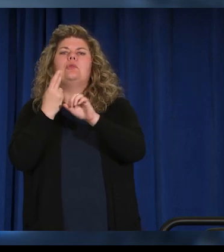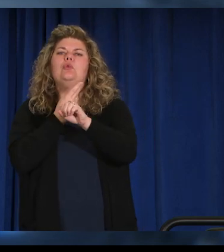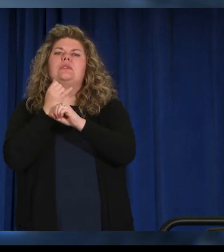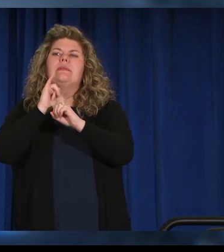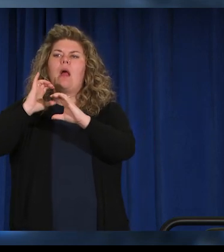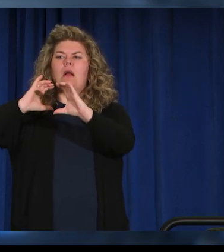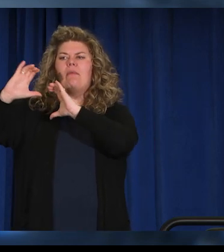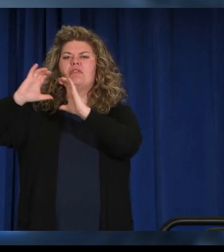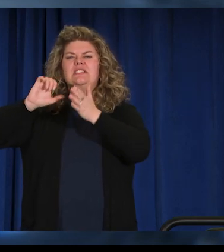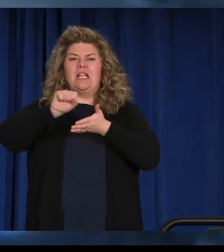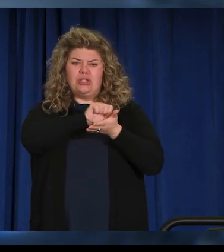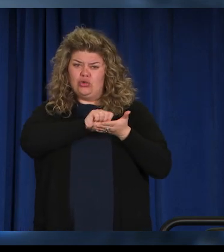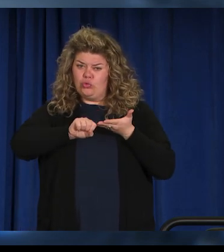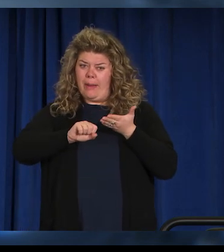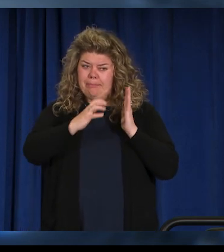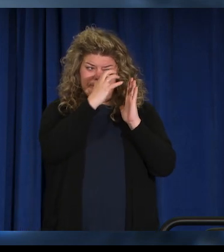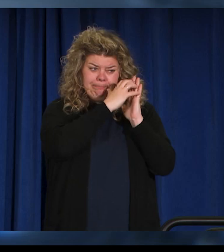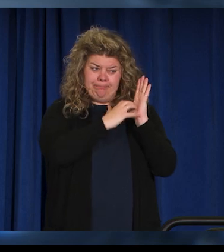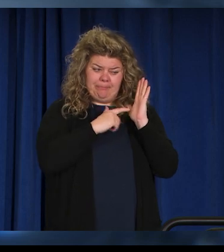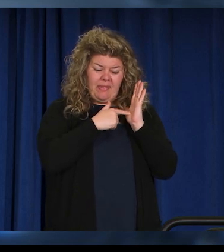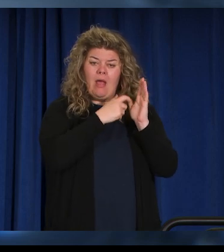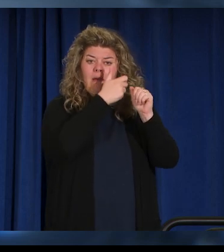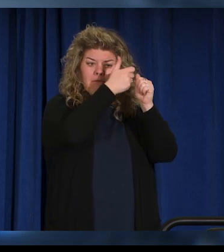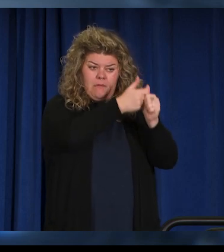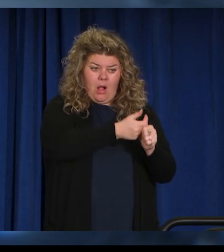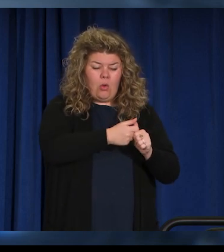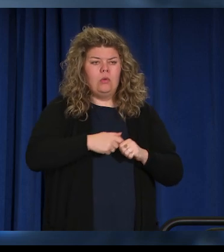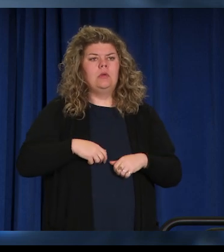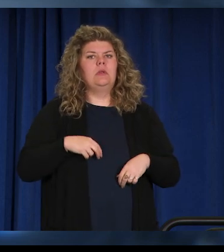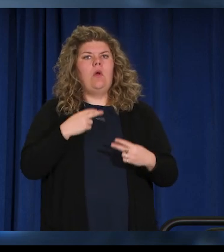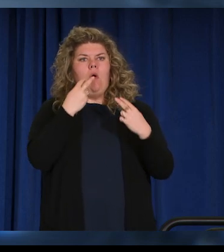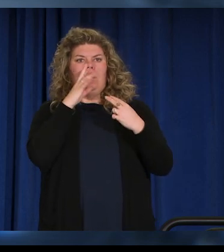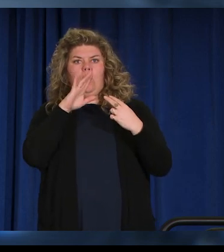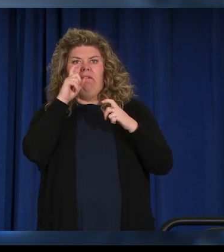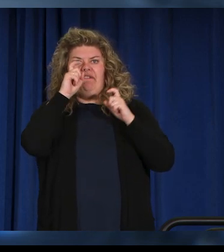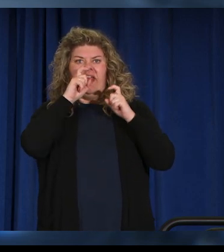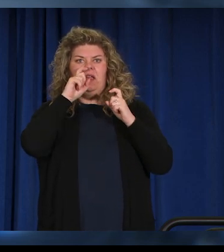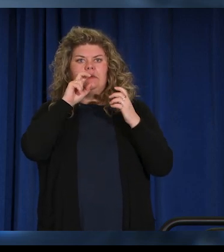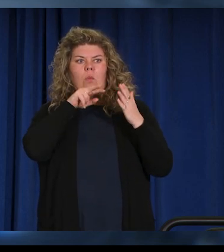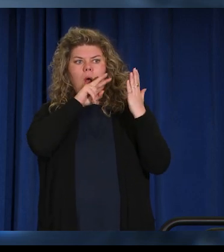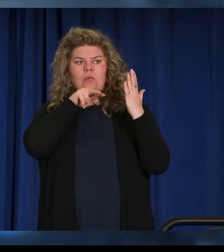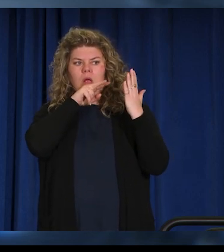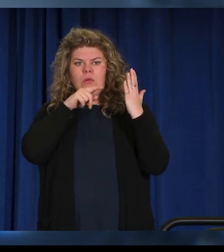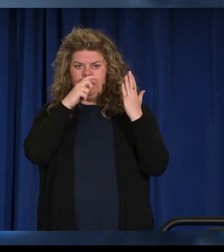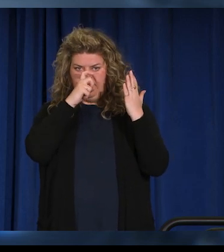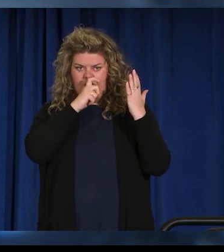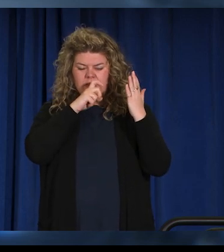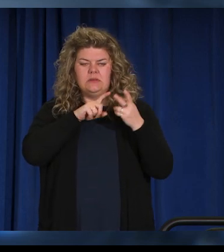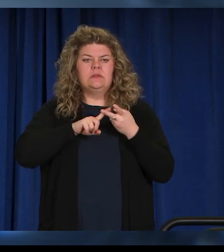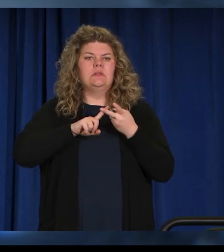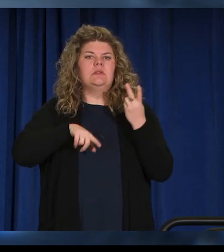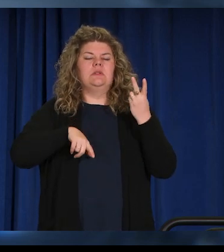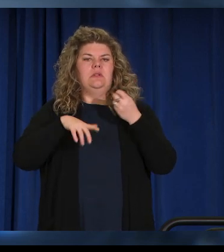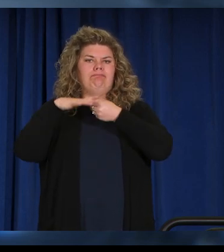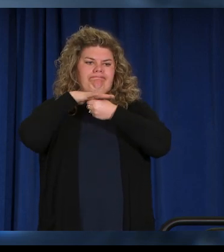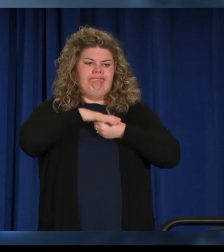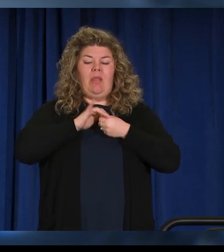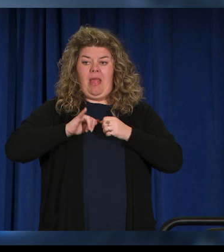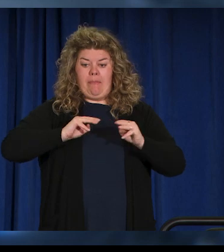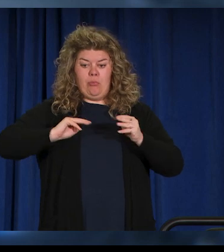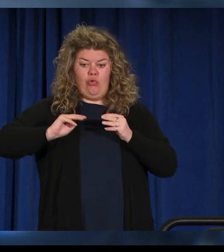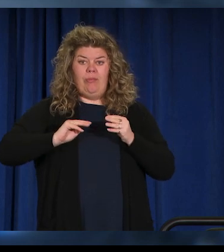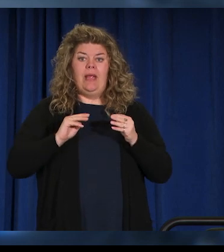conversation scripts, actively monitoring their facial expressions and vocal intonation, suppressing movements